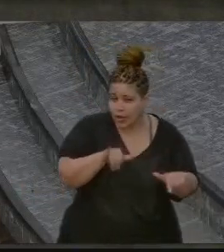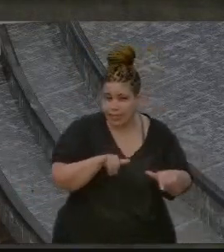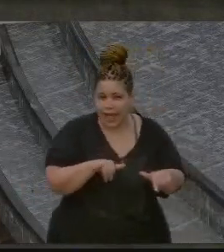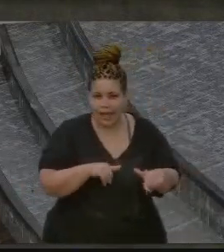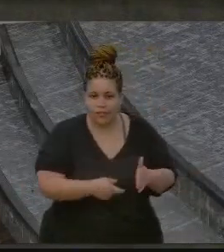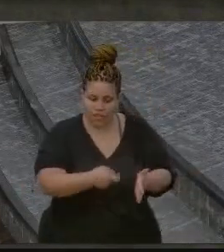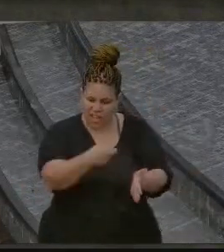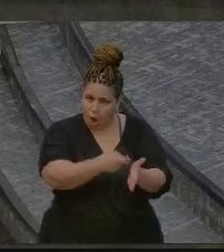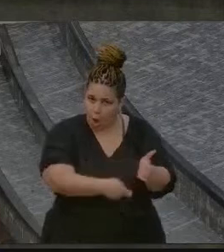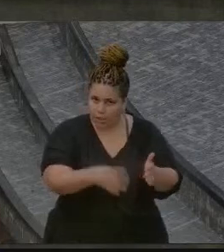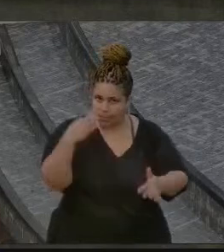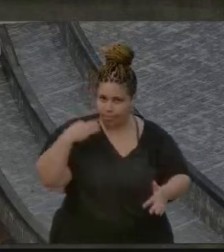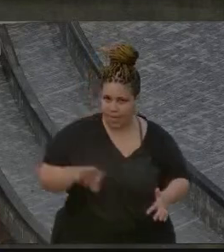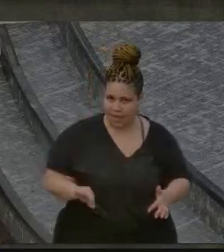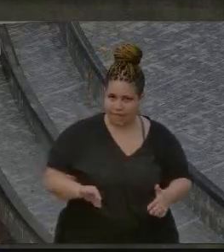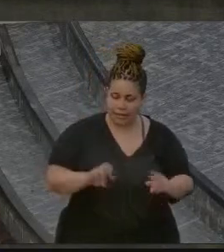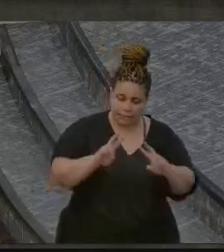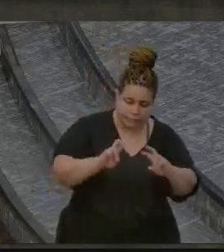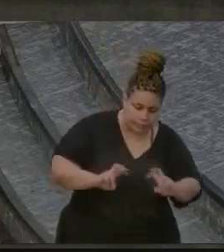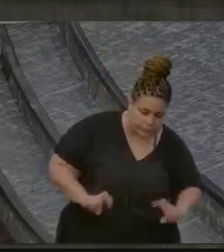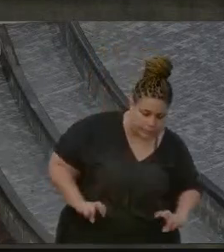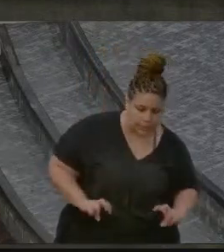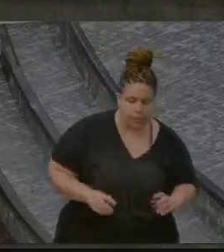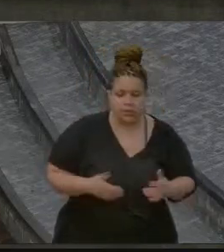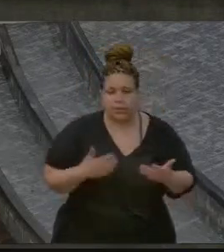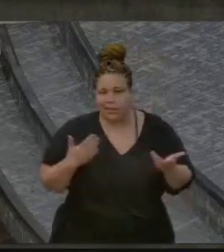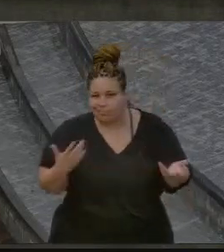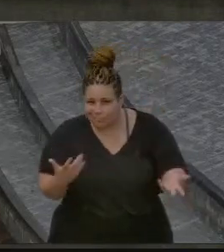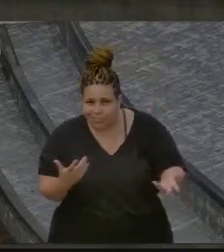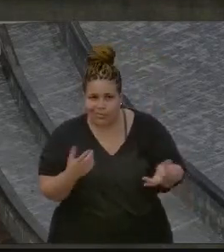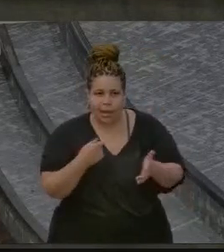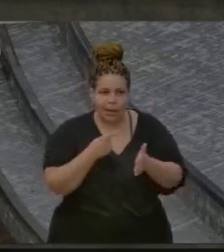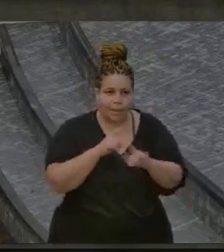cost-benefit analysis, but what I can say is that